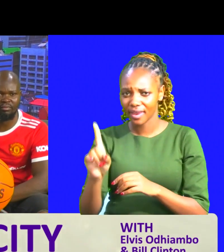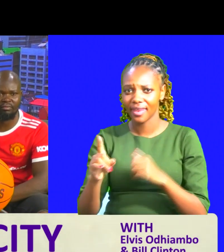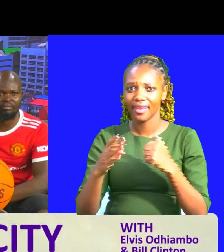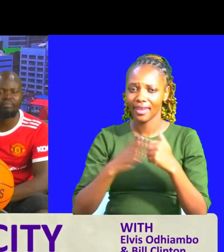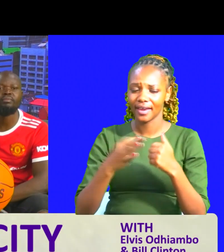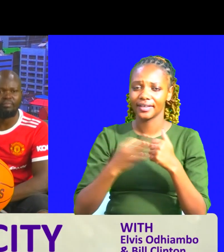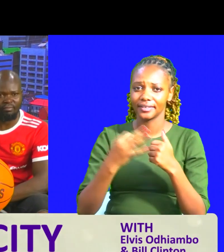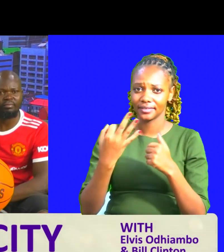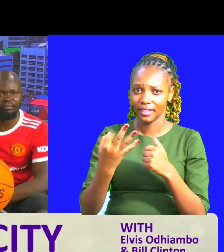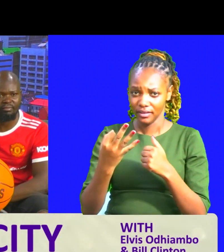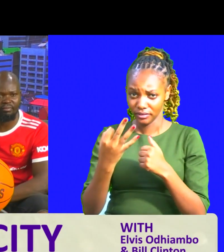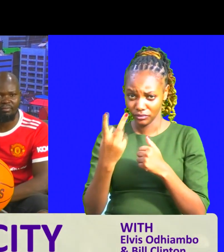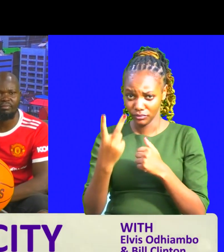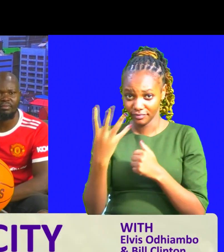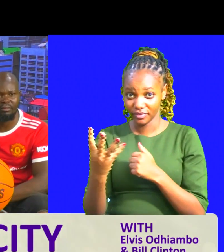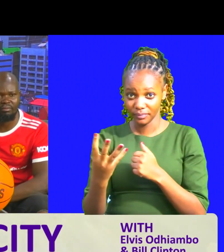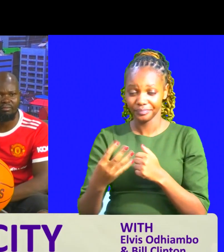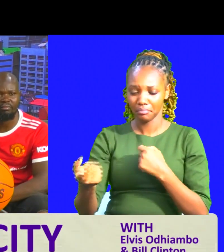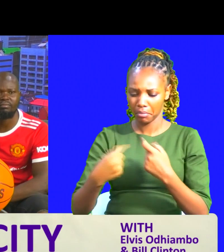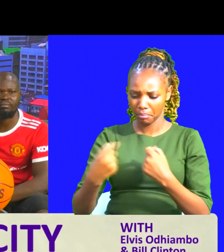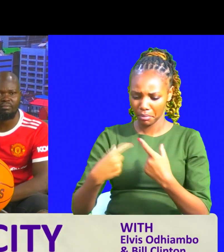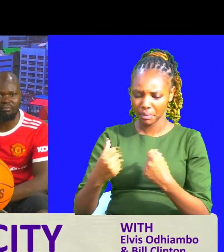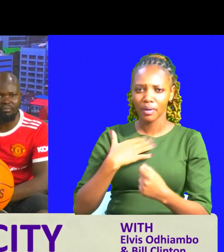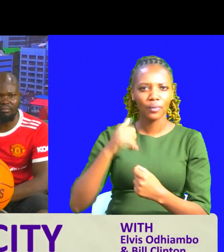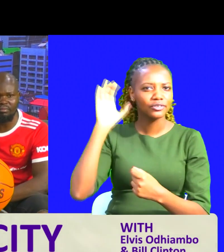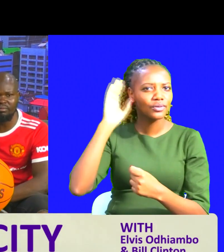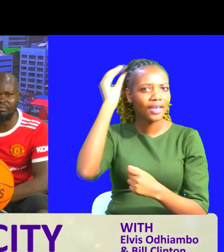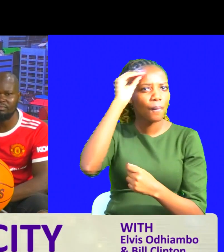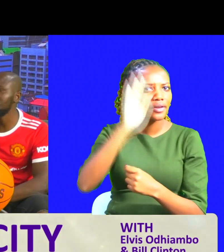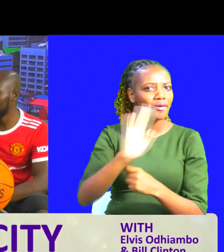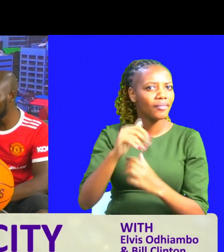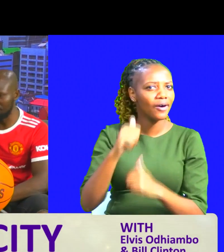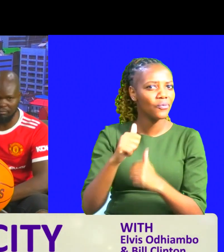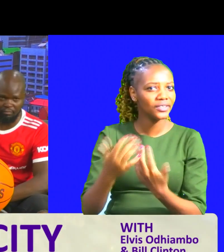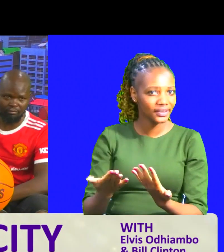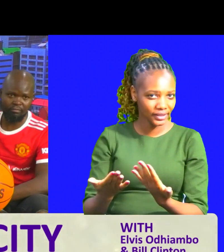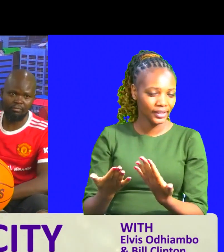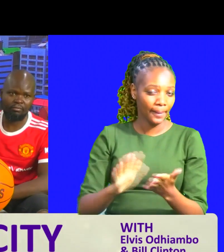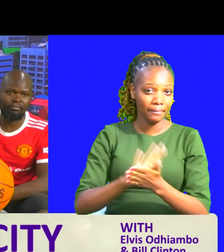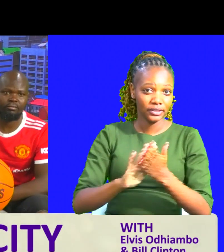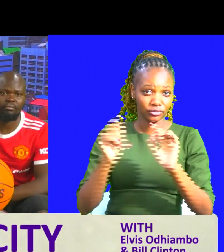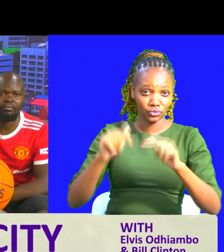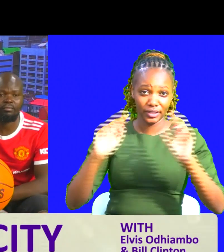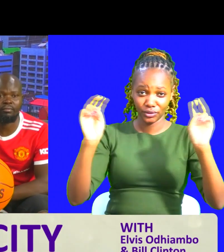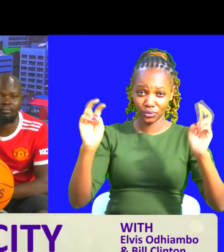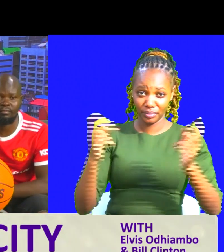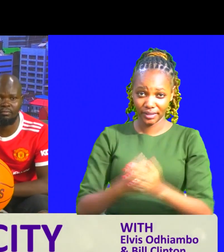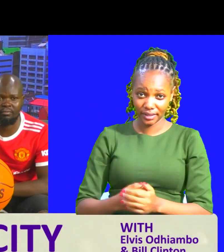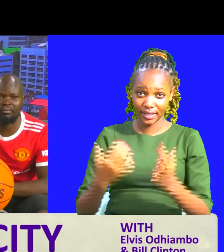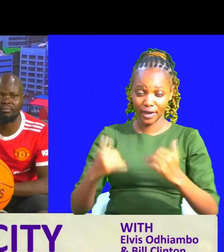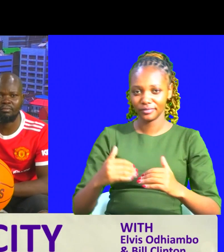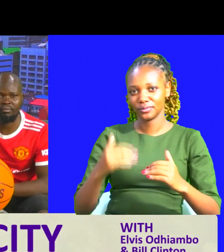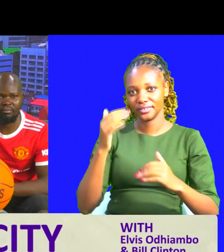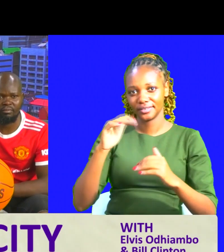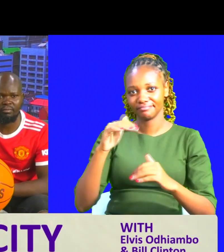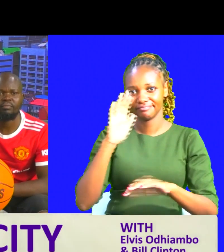and WhatsApp number. We are going to inquire, we need some of your opinions as far as today's topics are concerned. Now, it was a great weekend